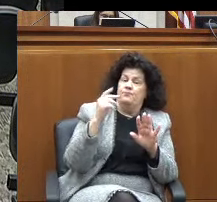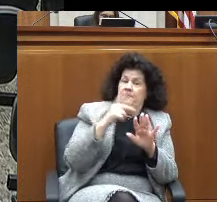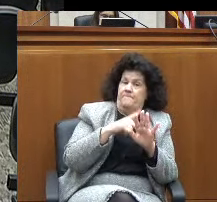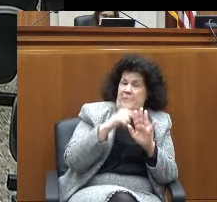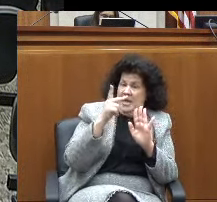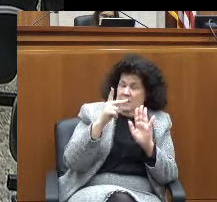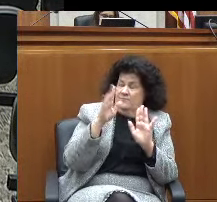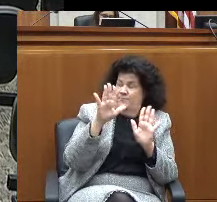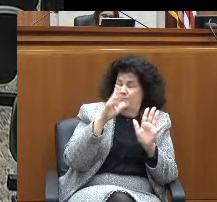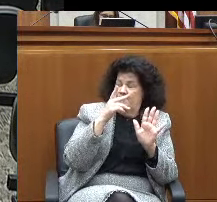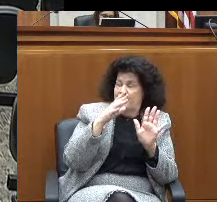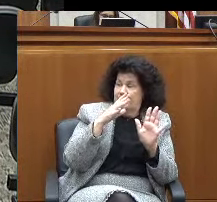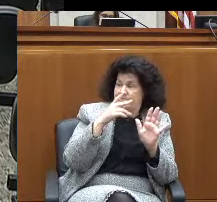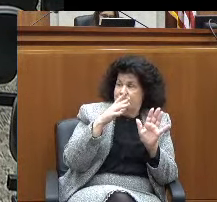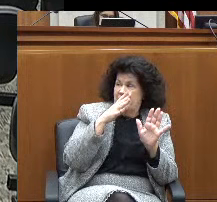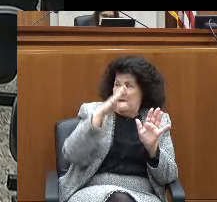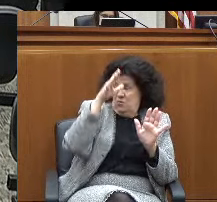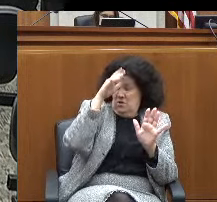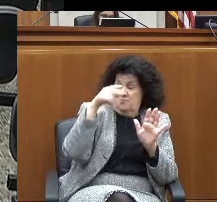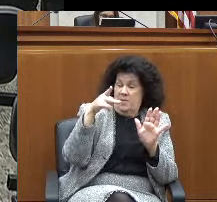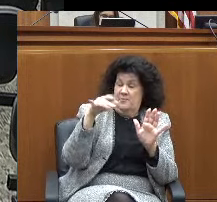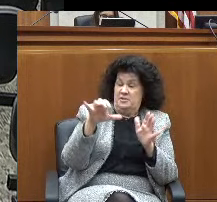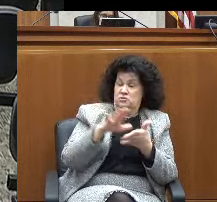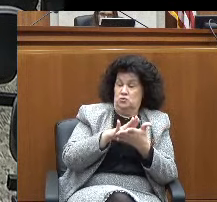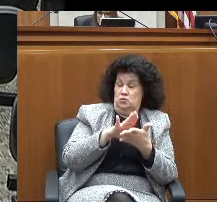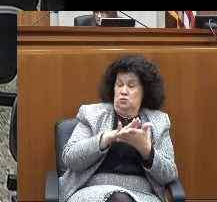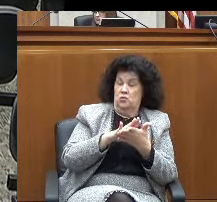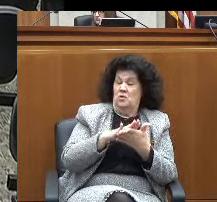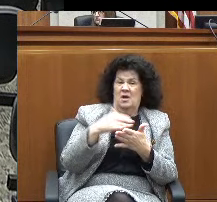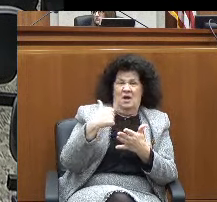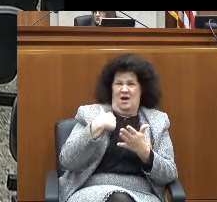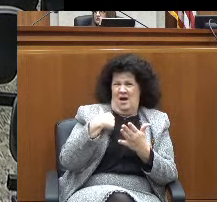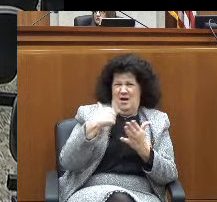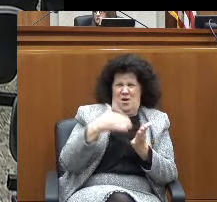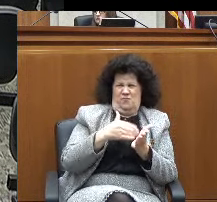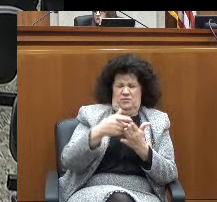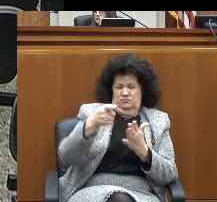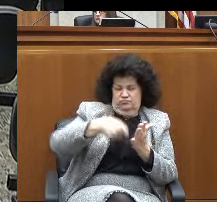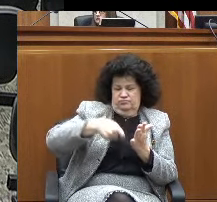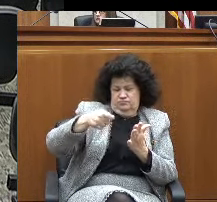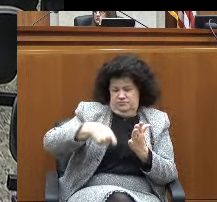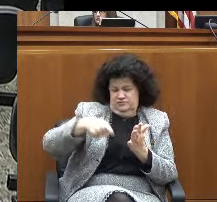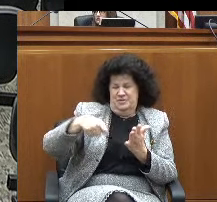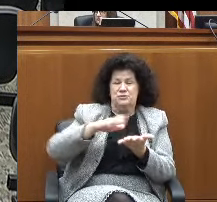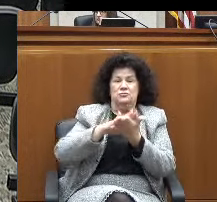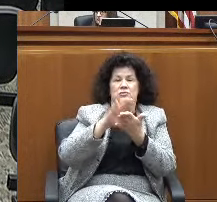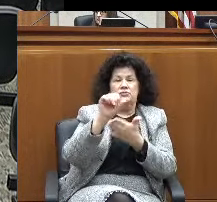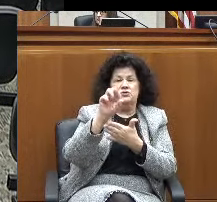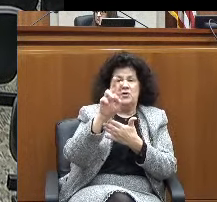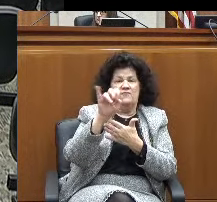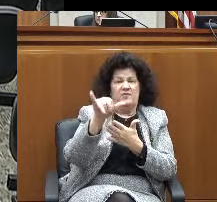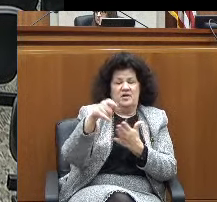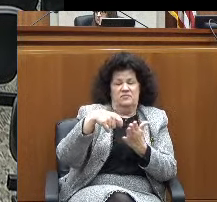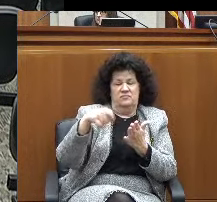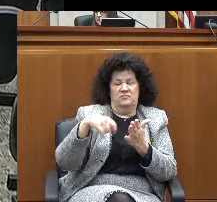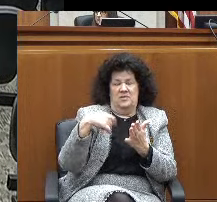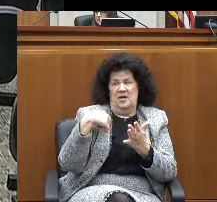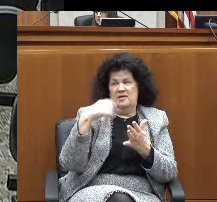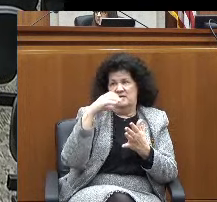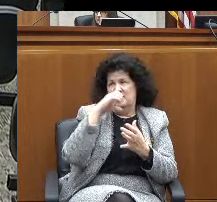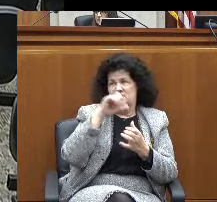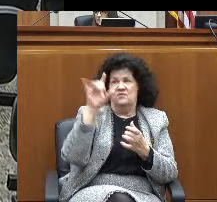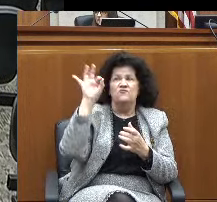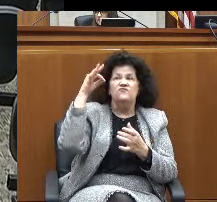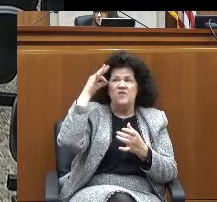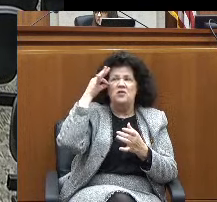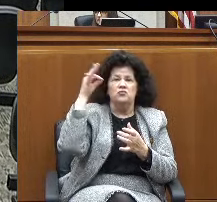public school children, I feel out surveys from the school that I'm pretty sure are required from the federal government.